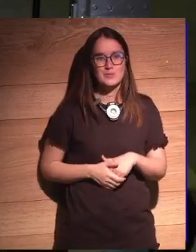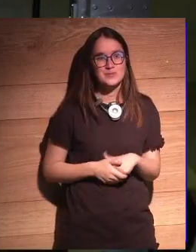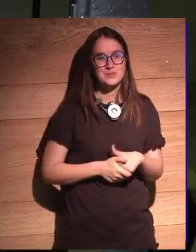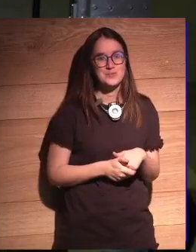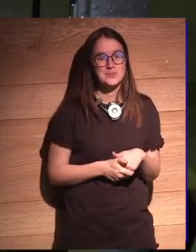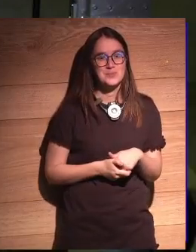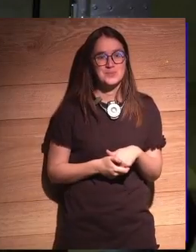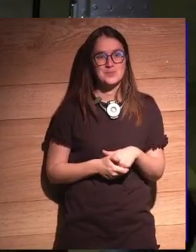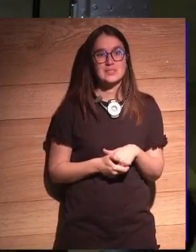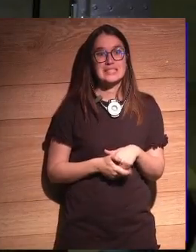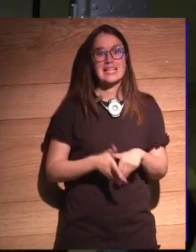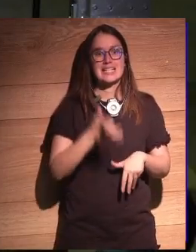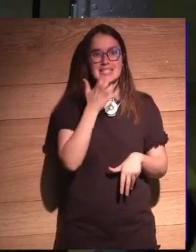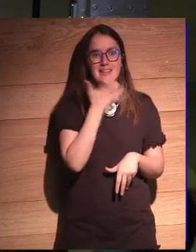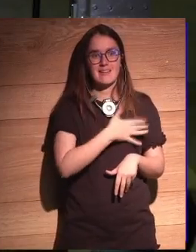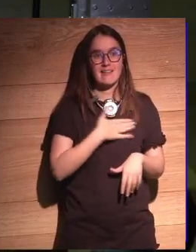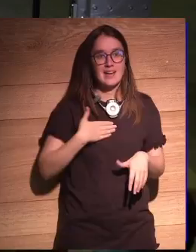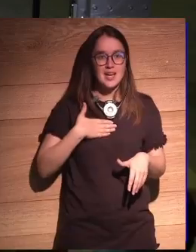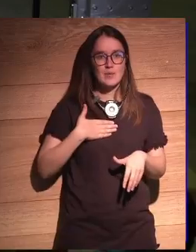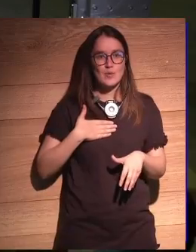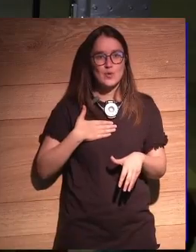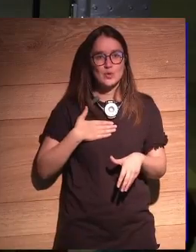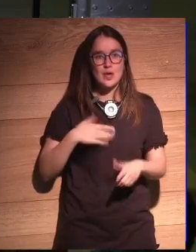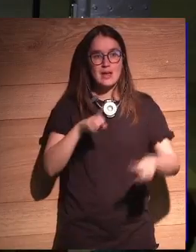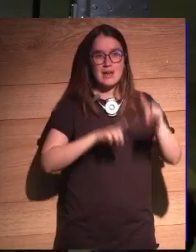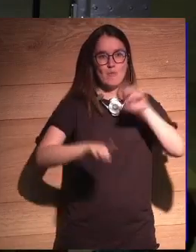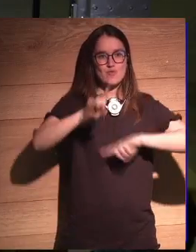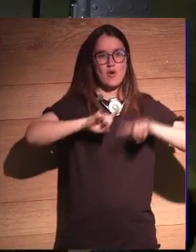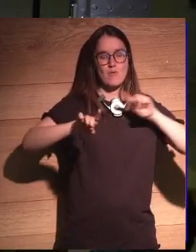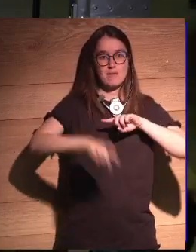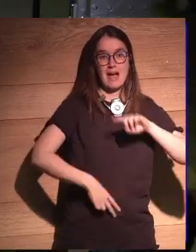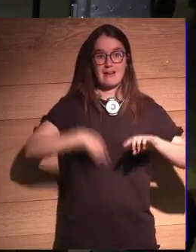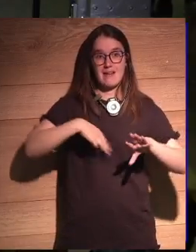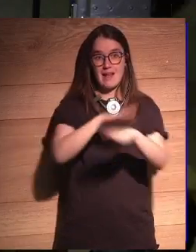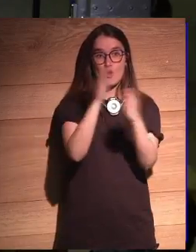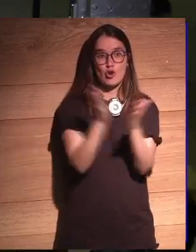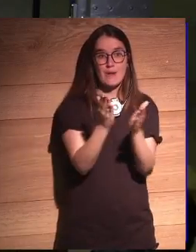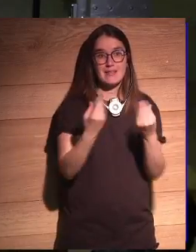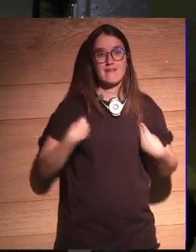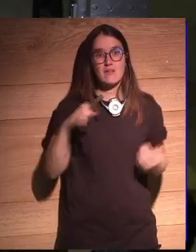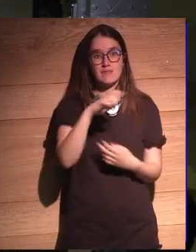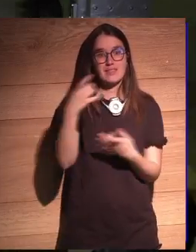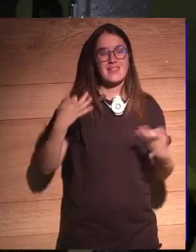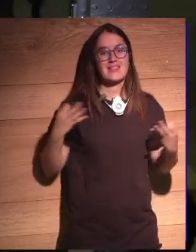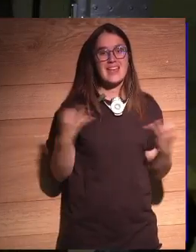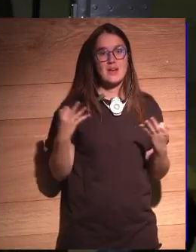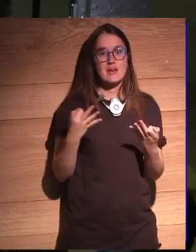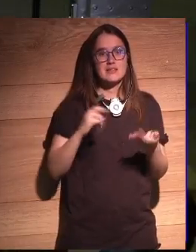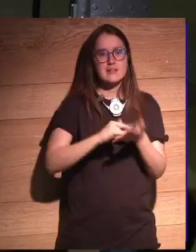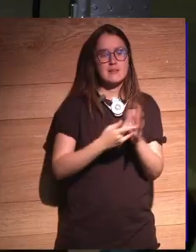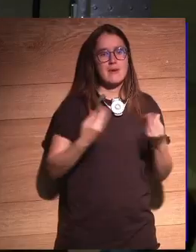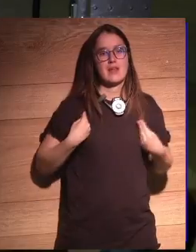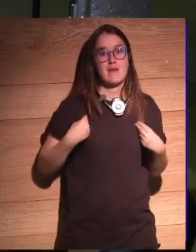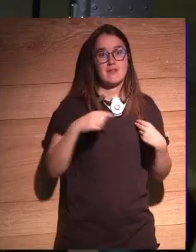If we want to address the global housing crisis, then we need to change the housing system as it exists. We can't